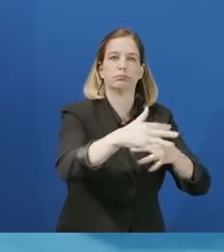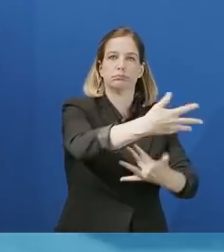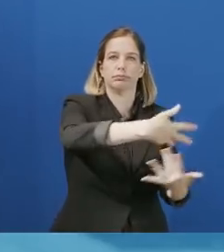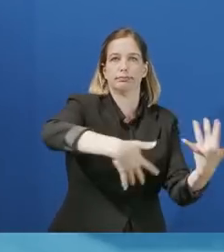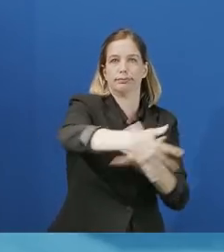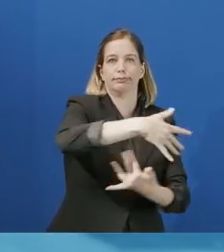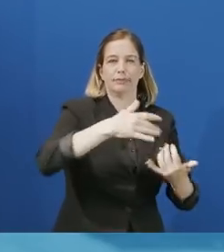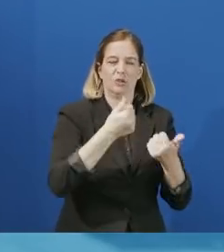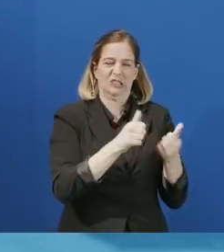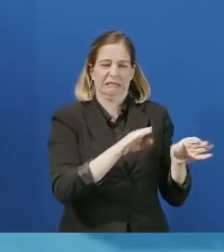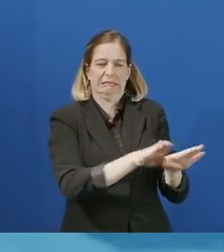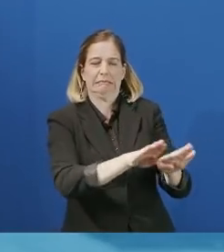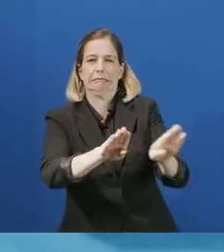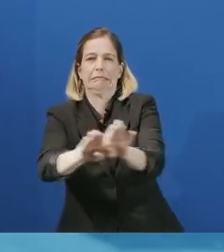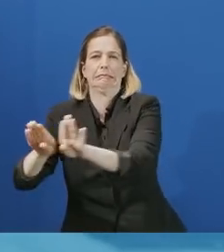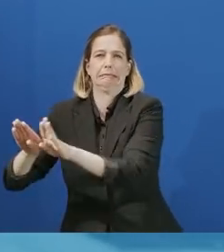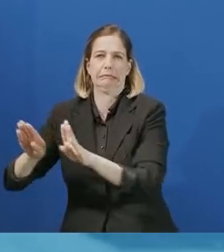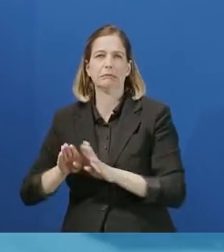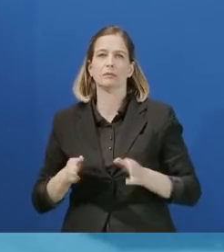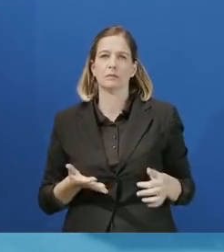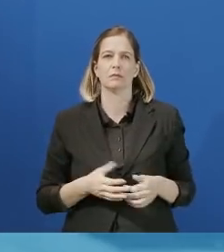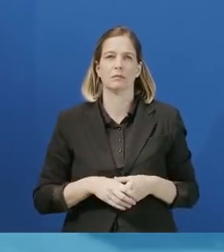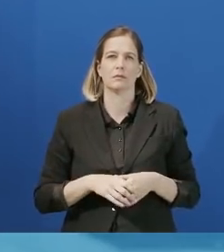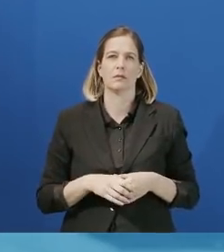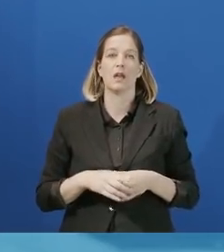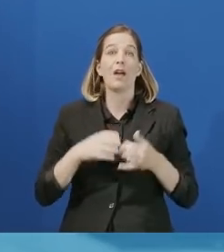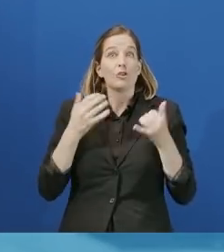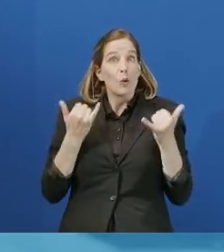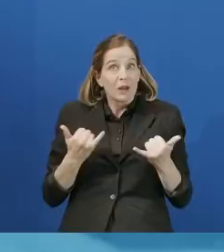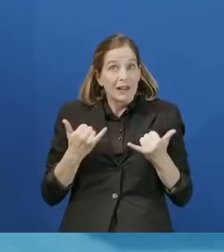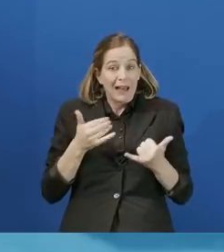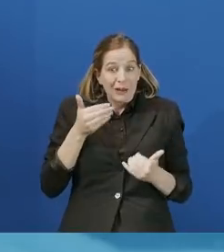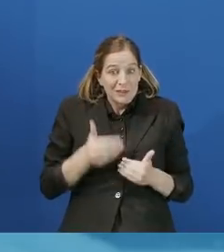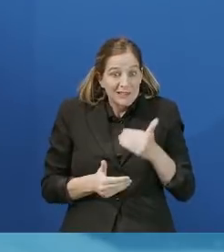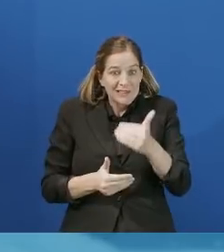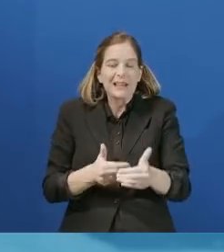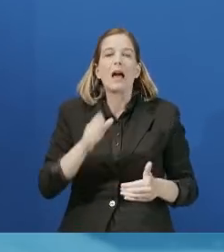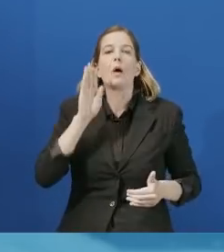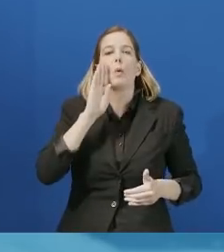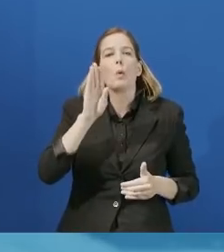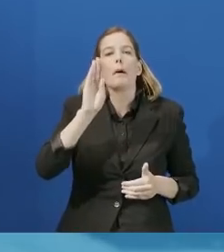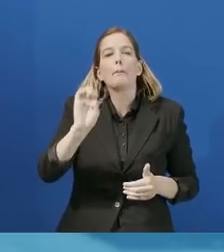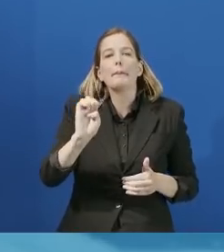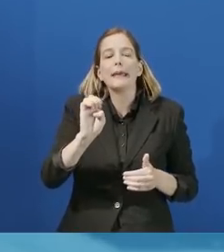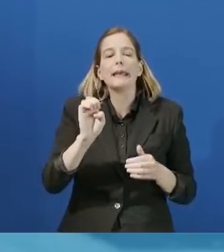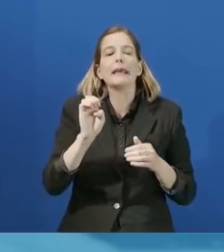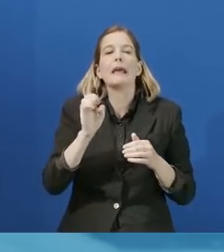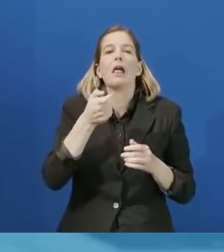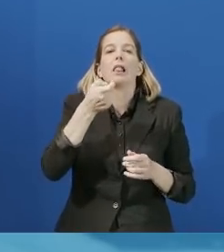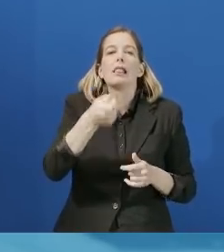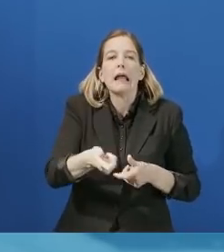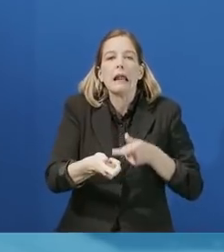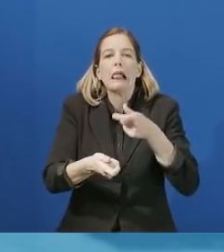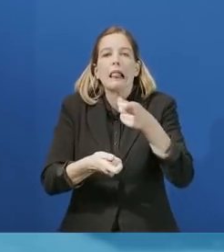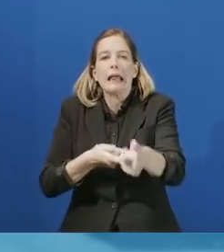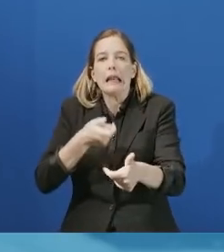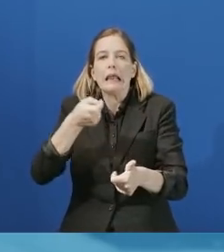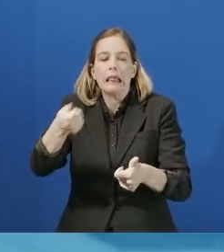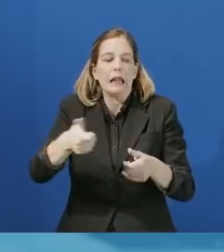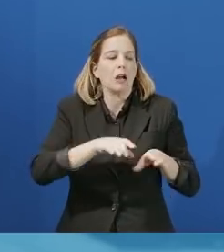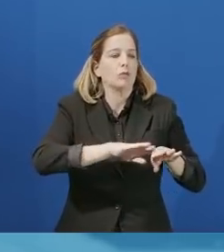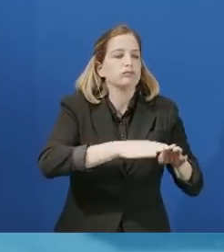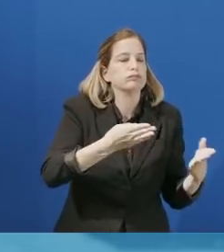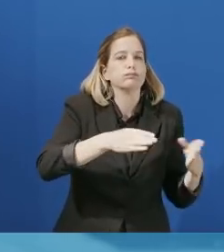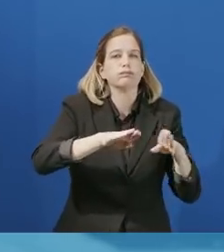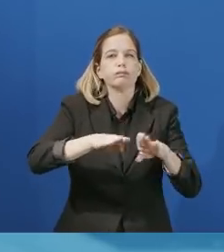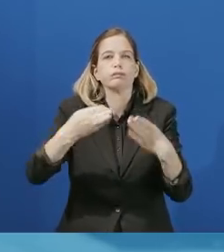far, it's been opening things in the most gradual of ways, and it will be ever increasing. Now, when you